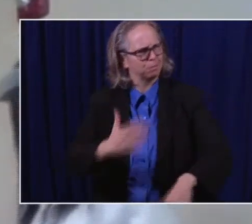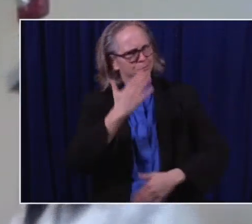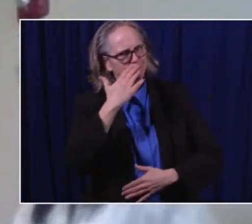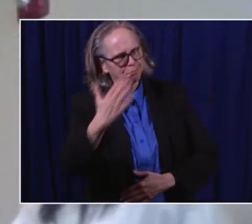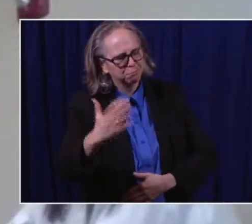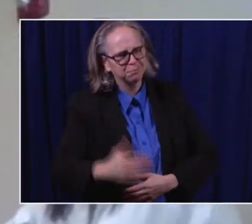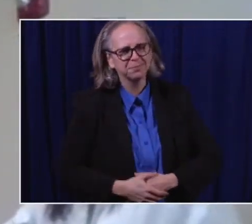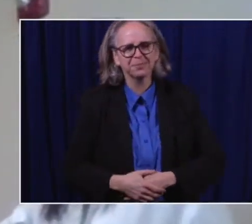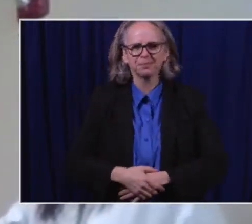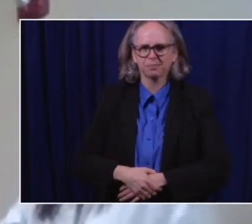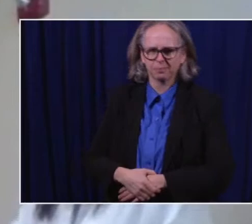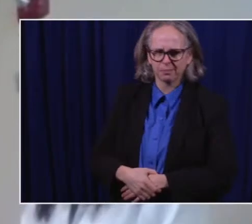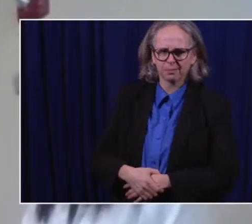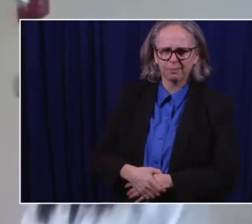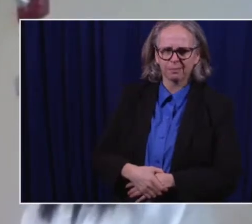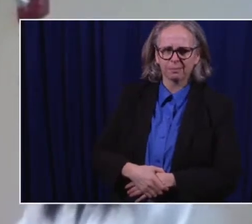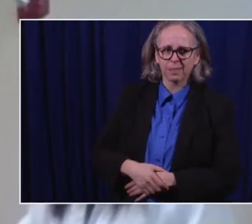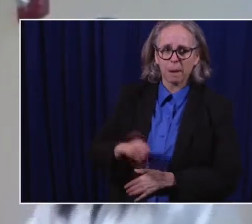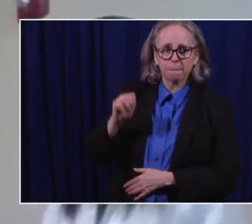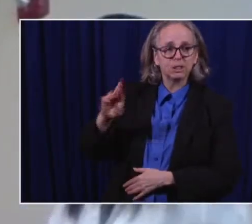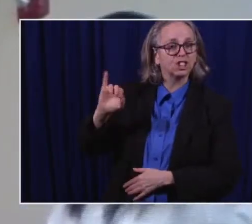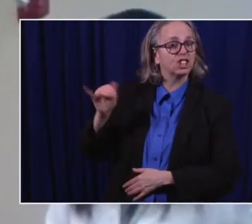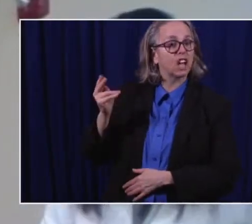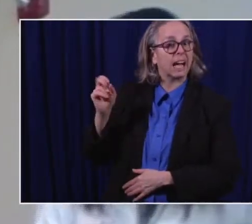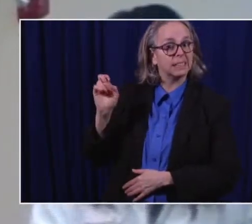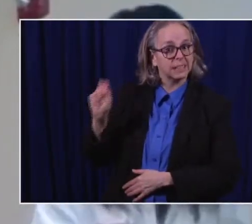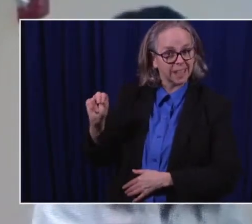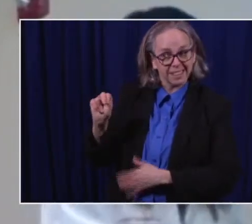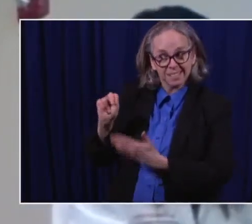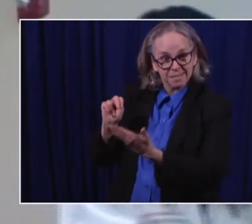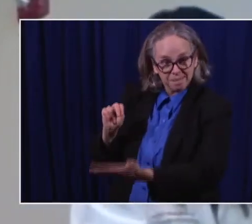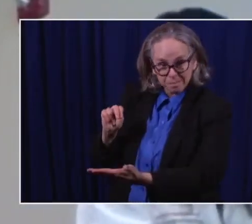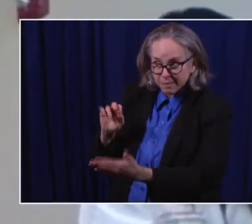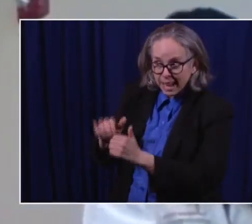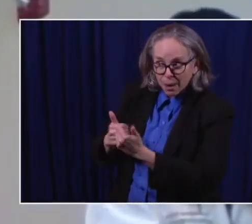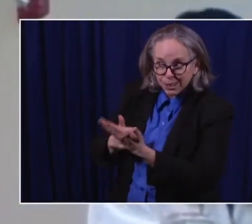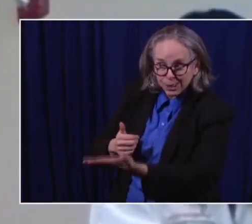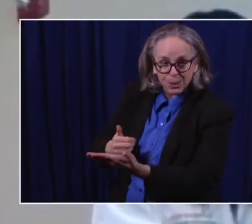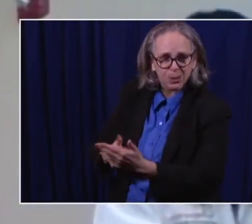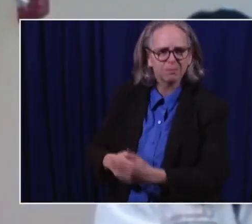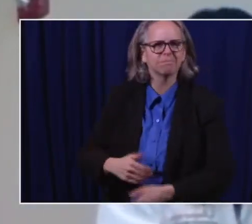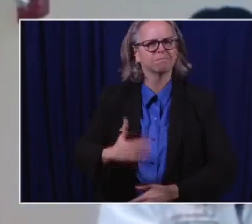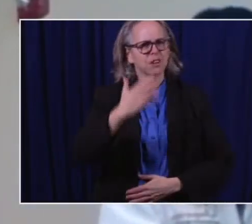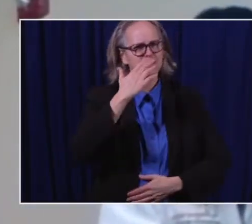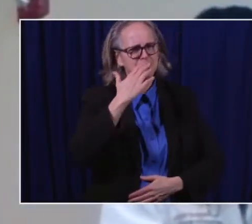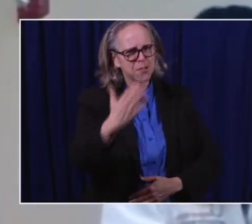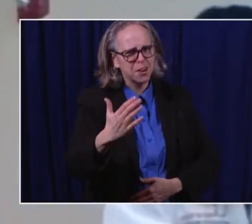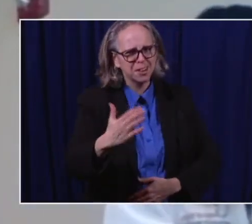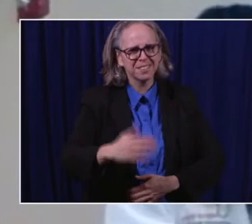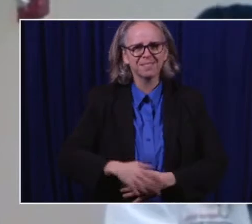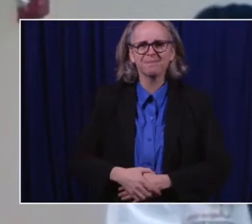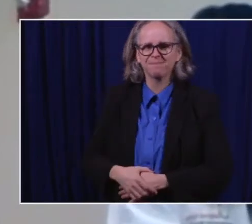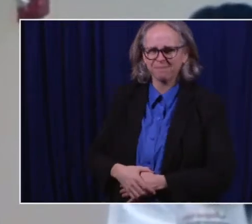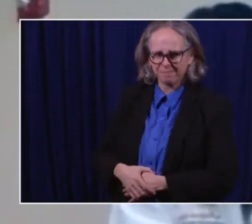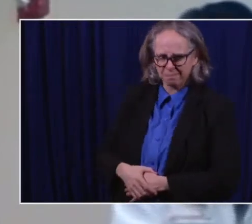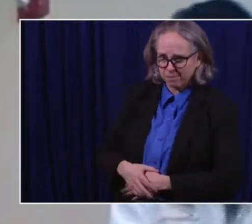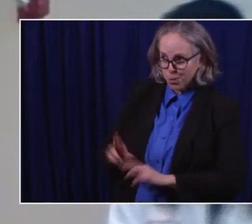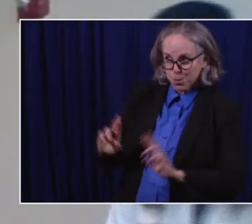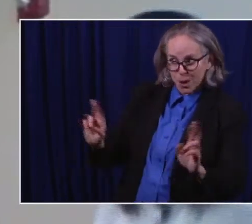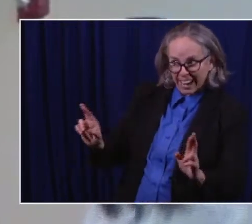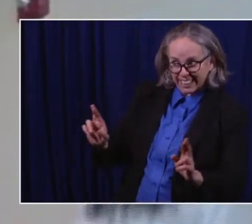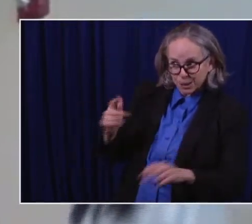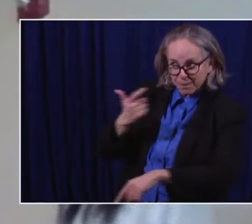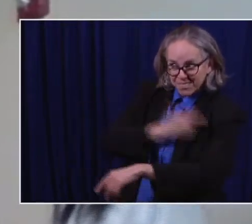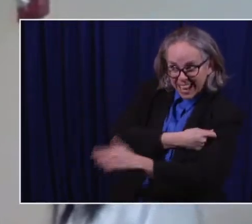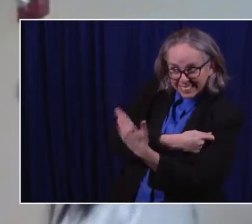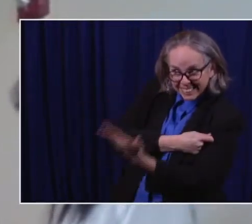good. Mr. Johnson, how are you doing? Very good, sir. You ready to get the shot,